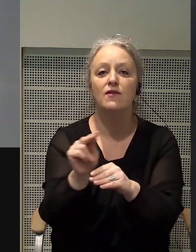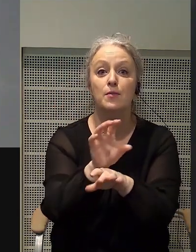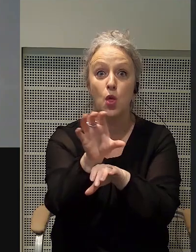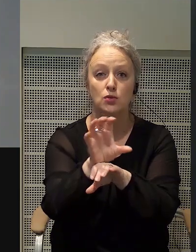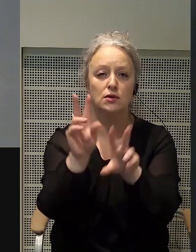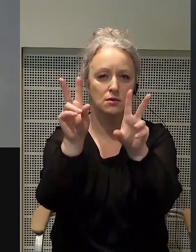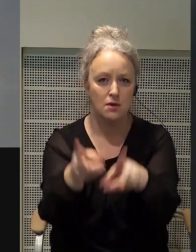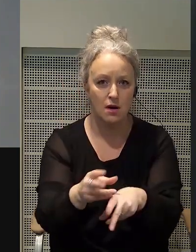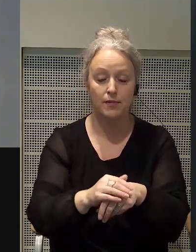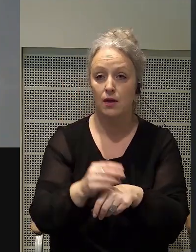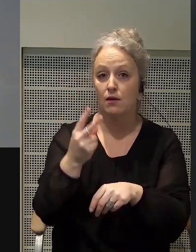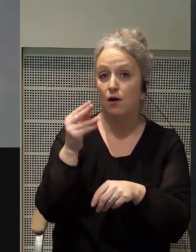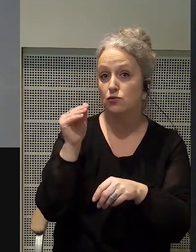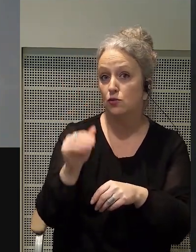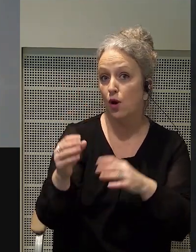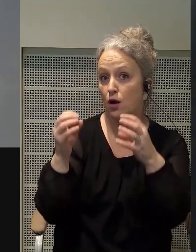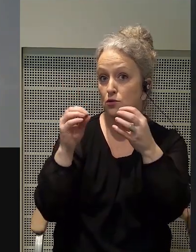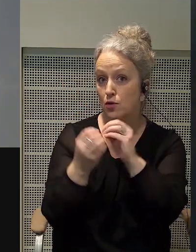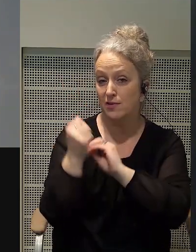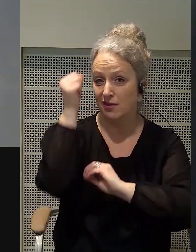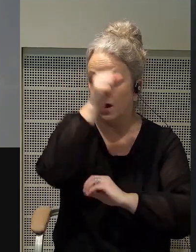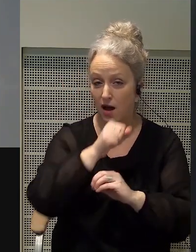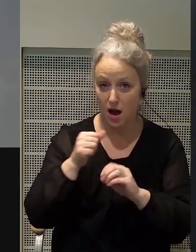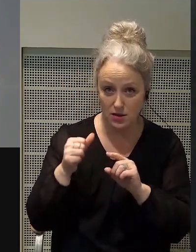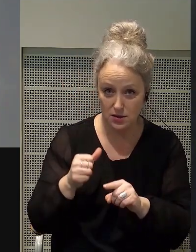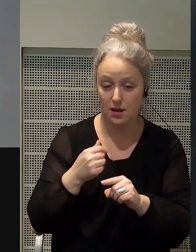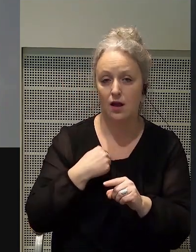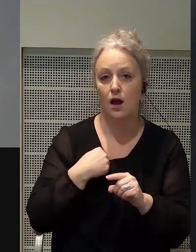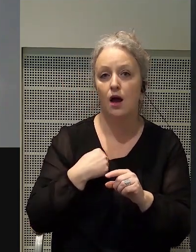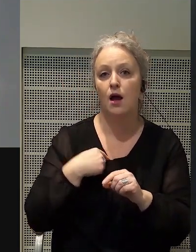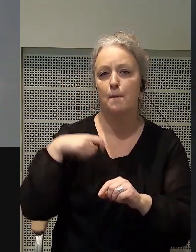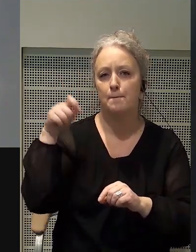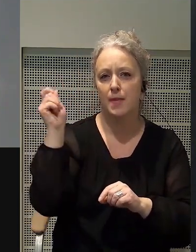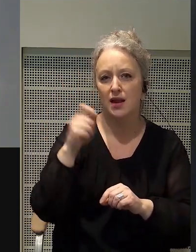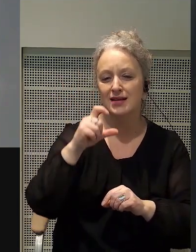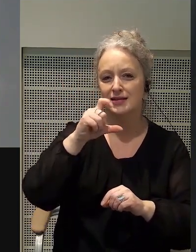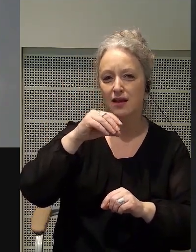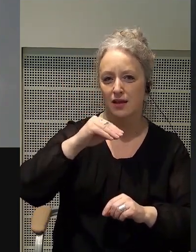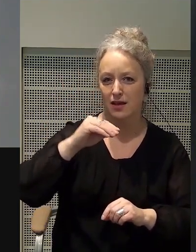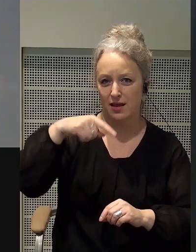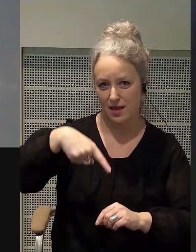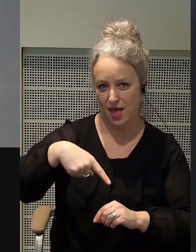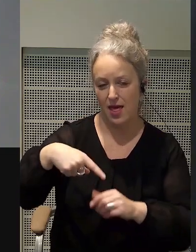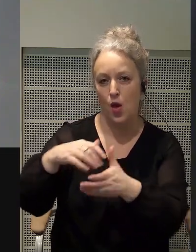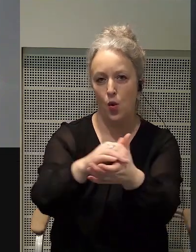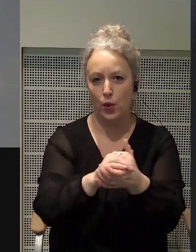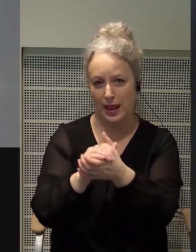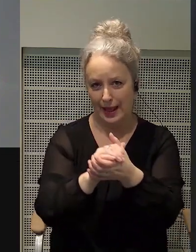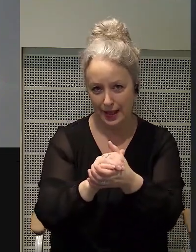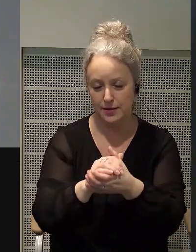CDG that later on became CDG in the Lies. What is CDG in the Lies? CDG in the Lies is